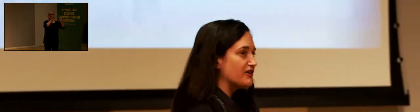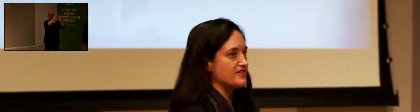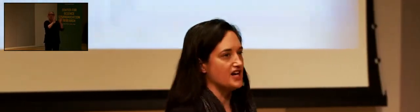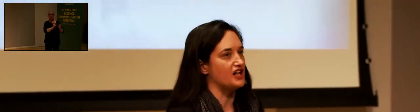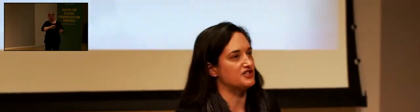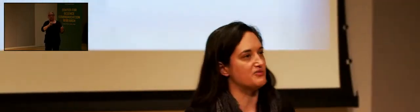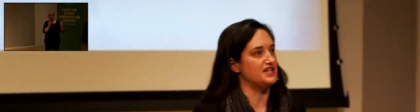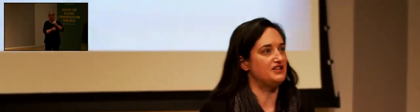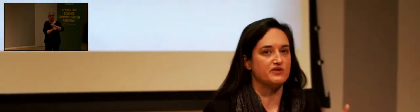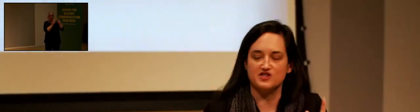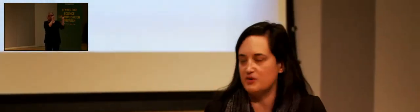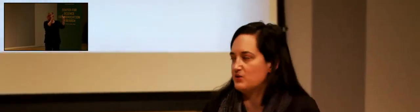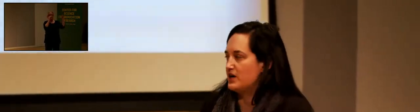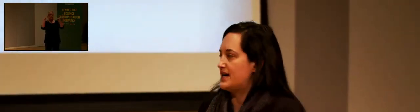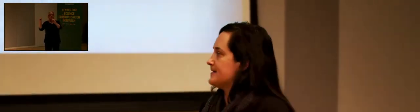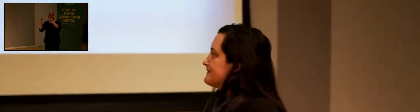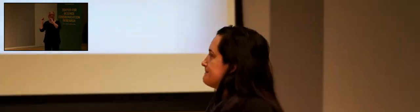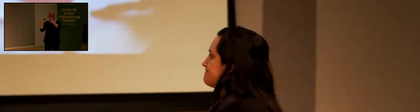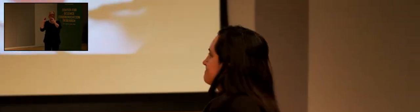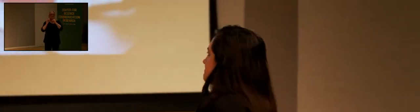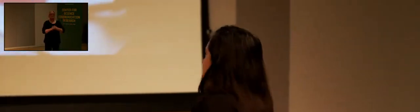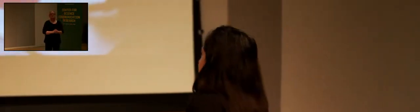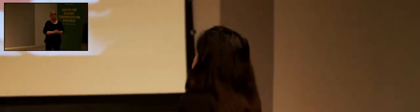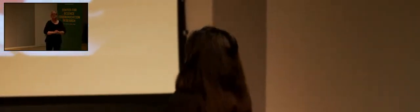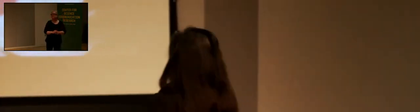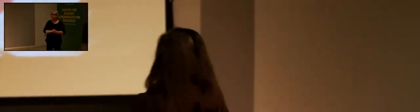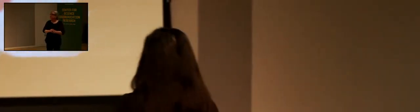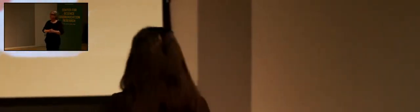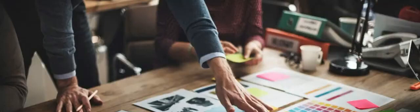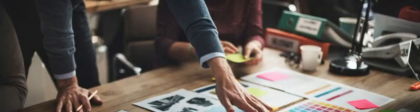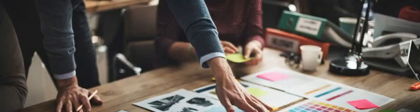this and generate the knowledge that we need with the speed we need.